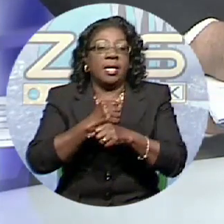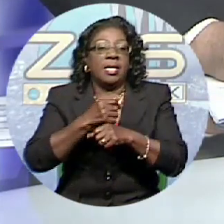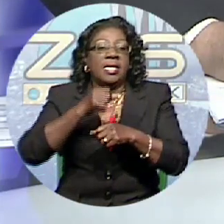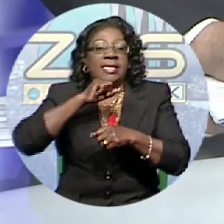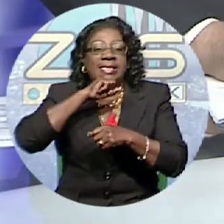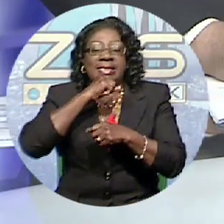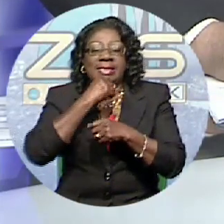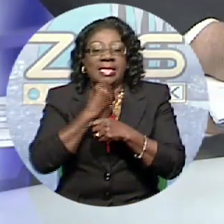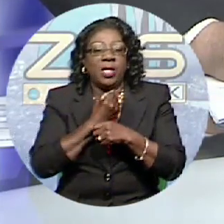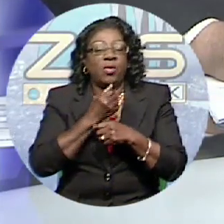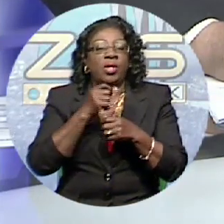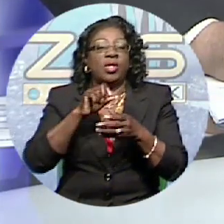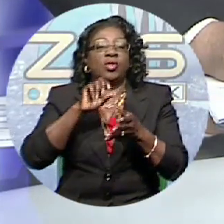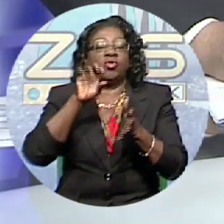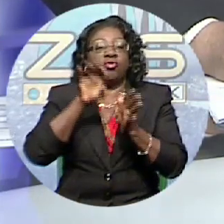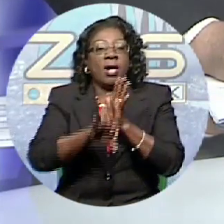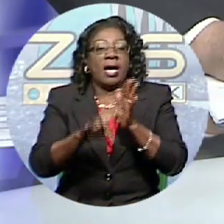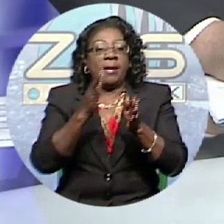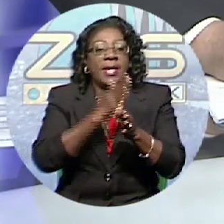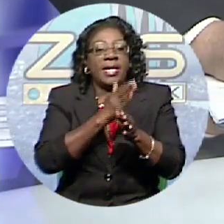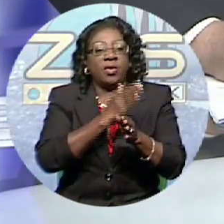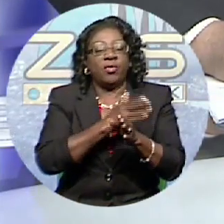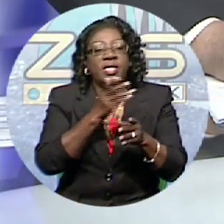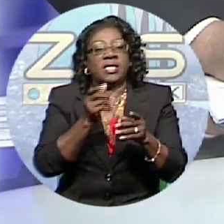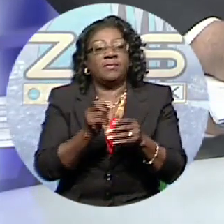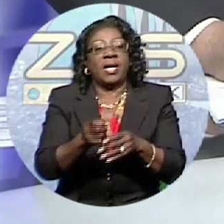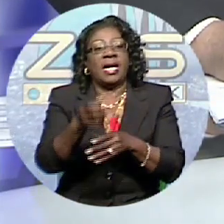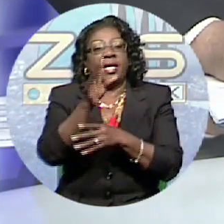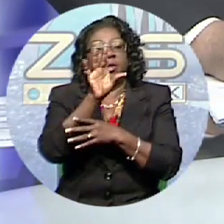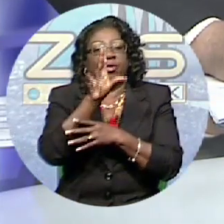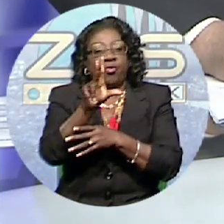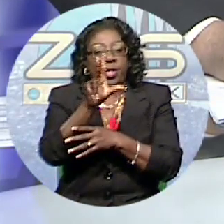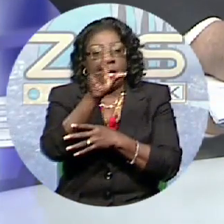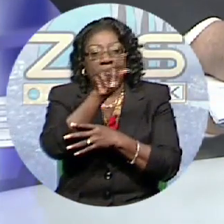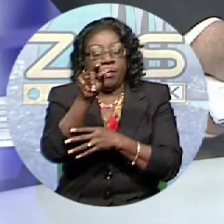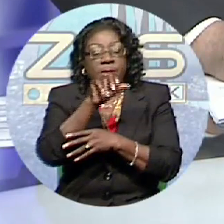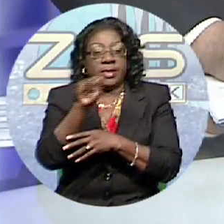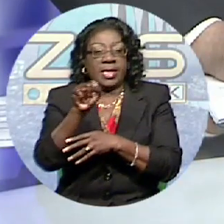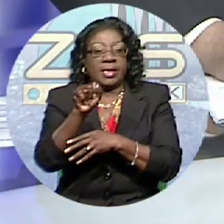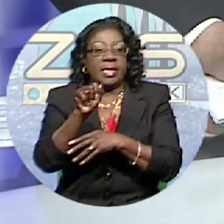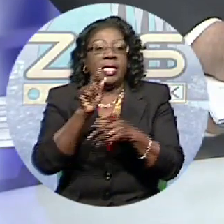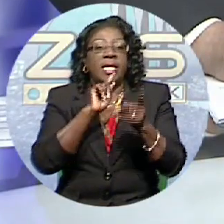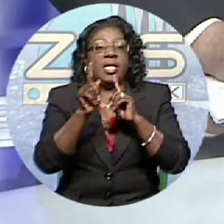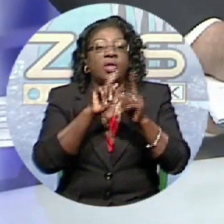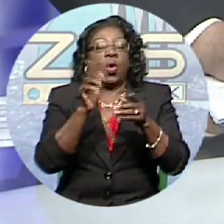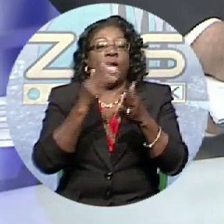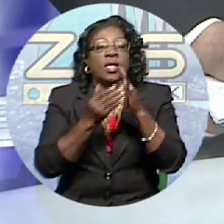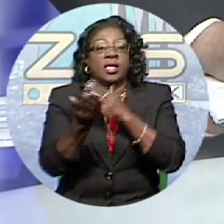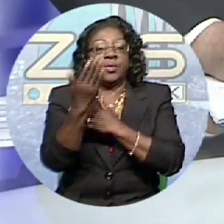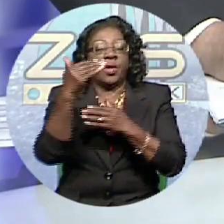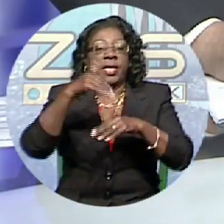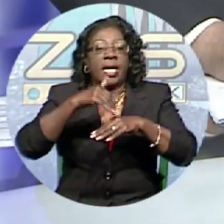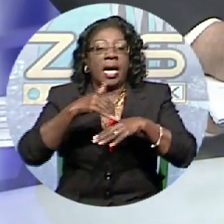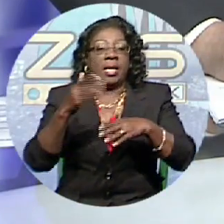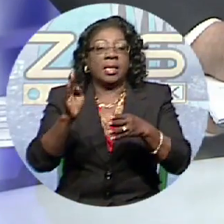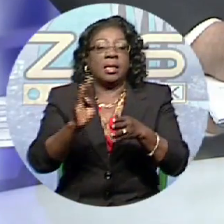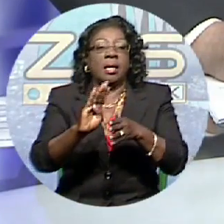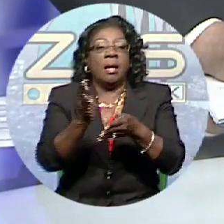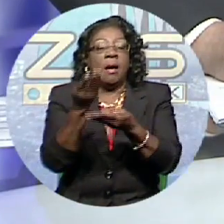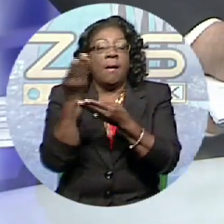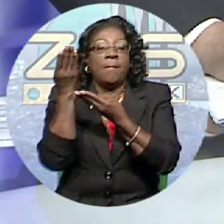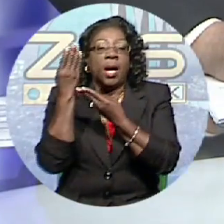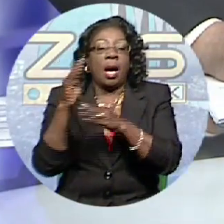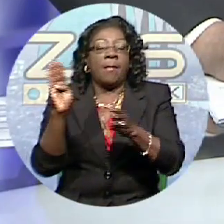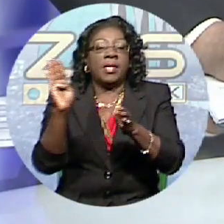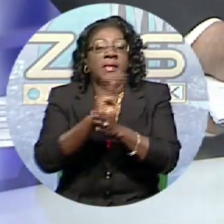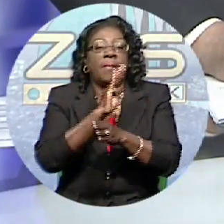by 3%. His comments came at the opening of the Bahamas Business Outlook Seminar. As he looked at the crime stats, he outlined measures to